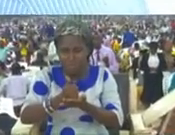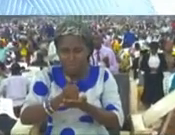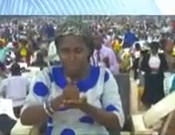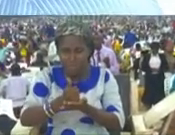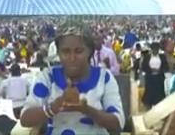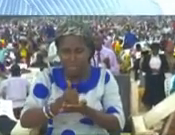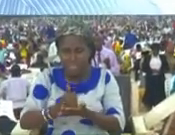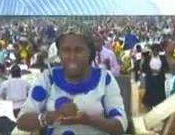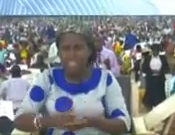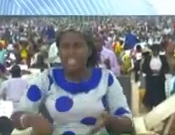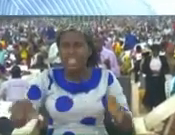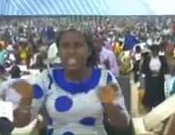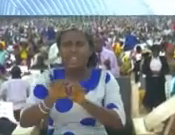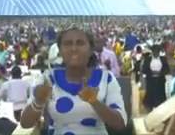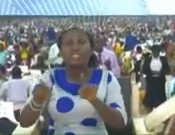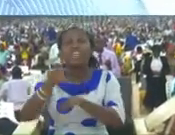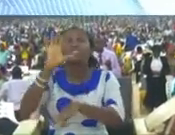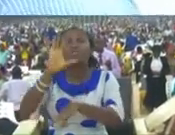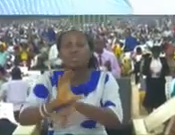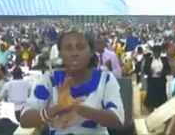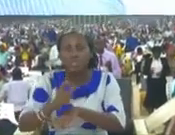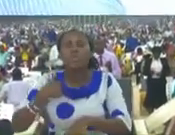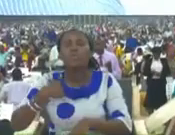Even as a church, we need help.